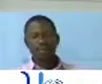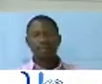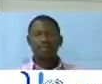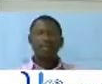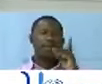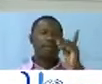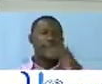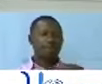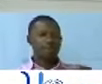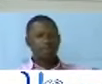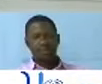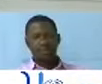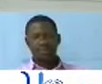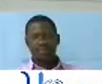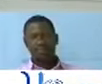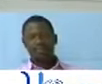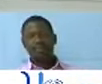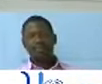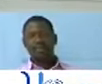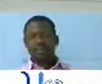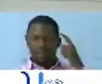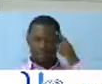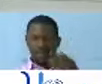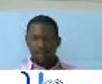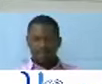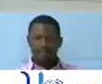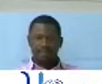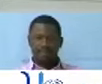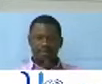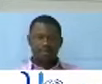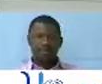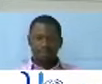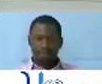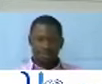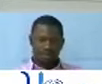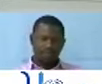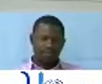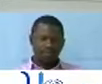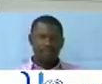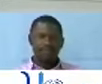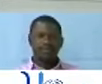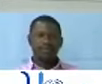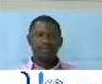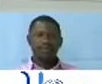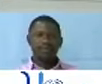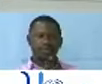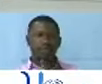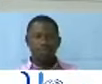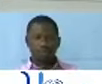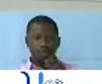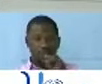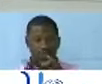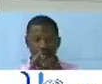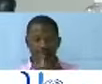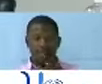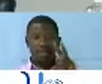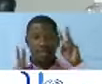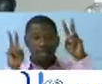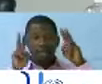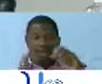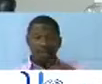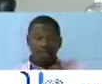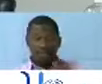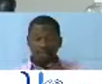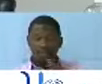you. Yakarna ma jox la report bi fi. You mentioned Jammeh refusing to see them. Wax nga fi ne Jammeh